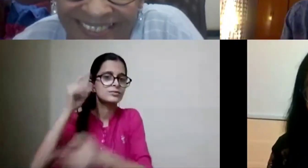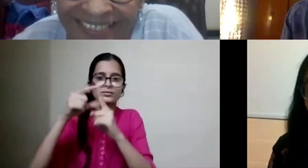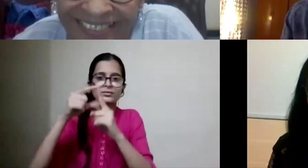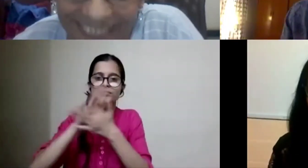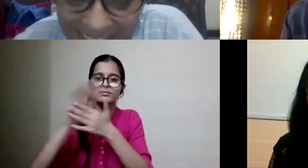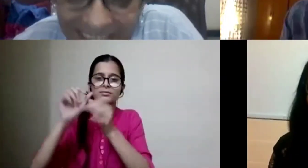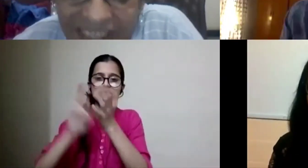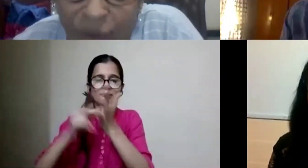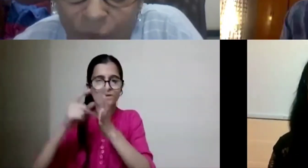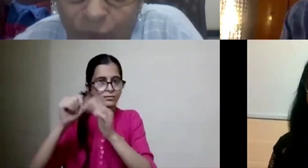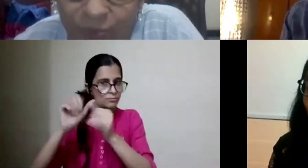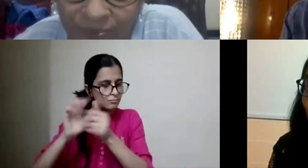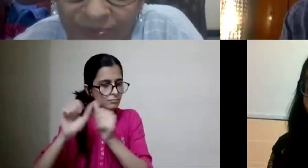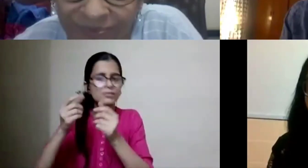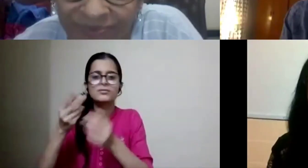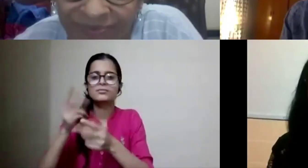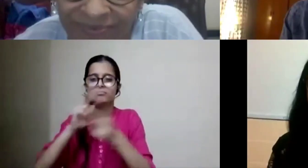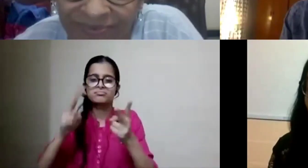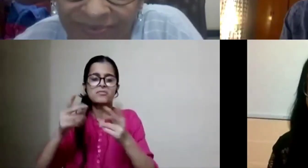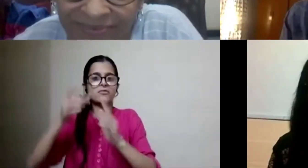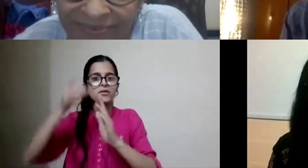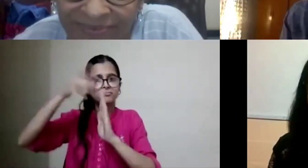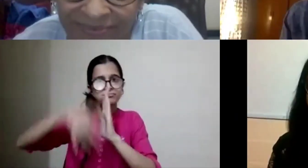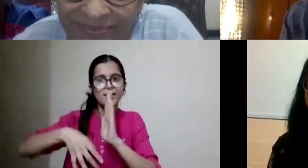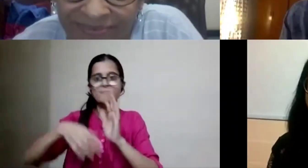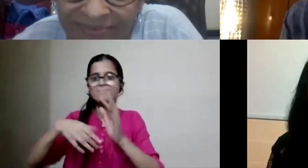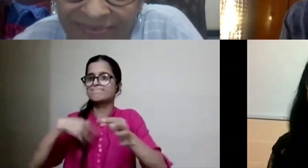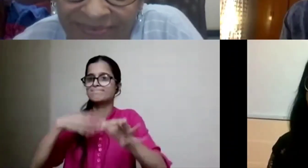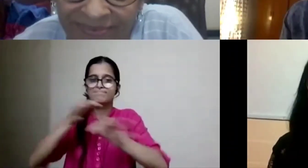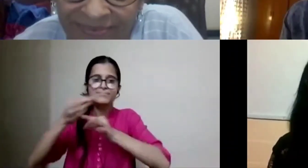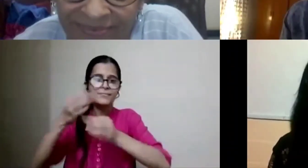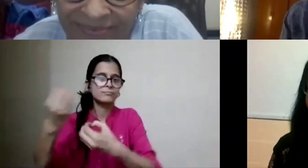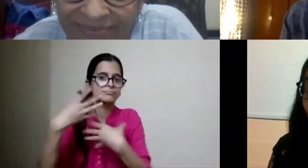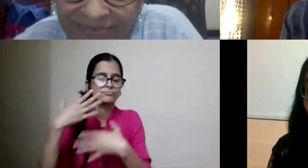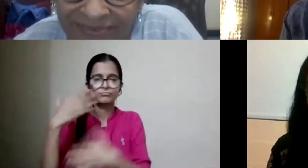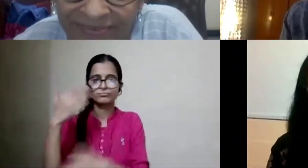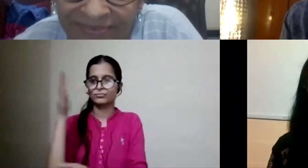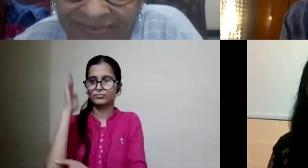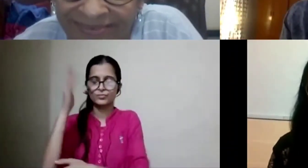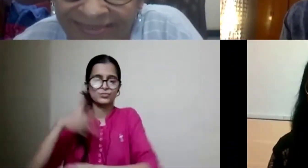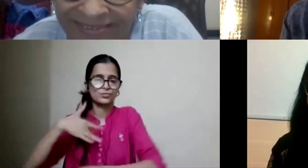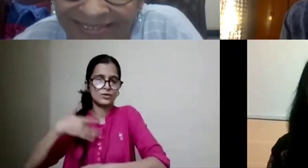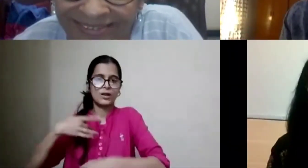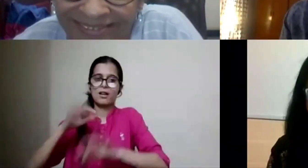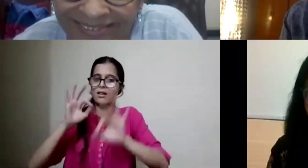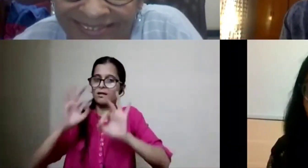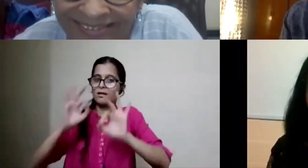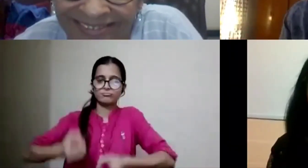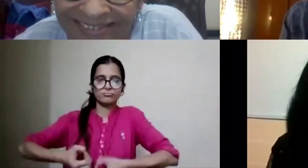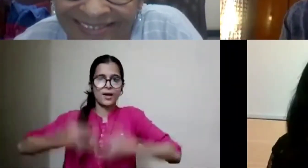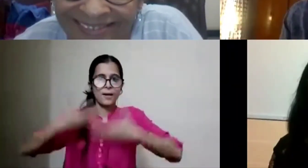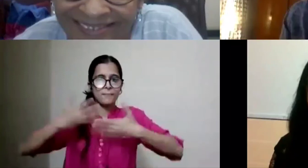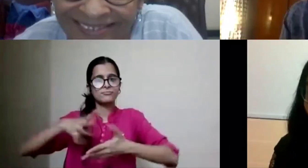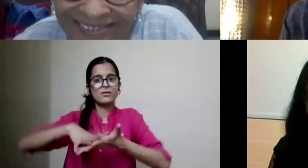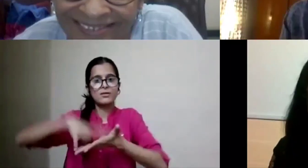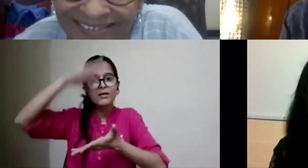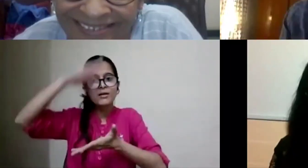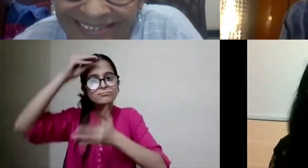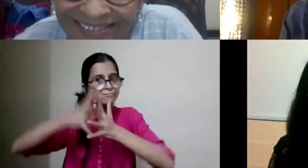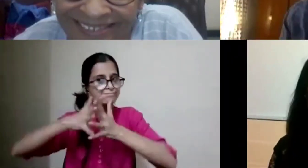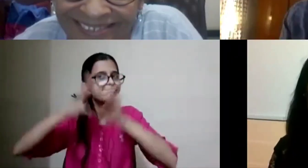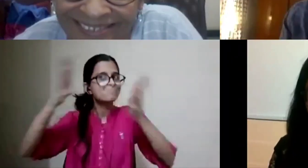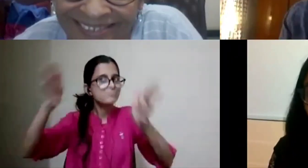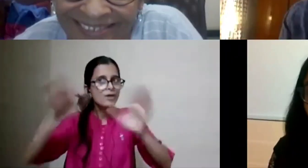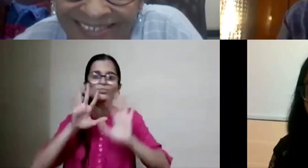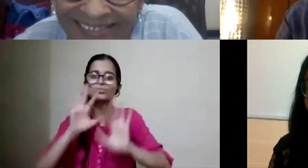to think about. It's been absolutely being such a delight to listen to you and learn so much. And thank